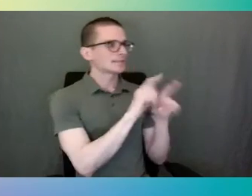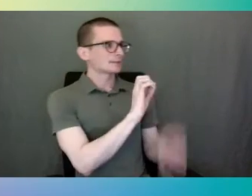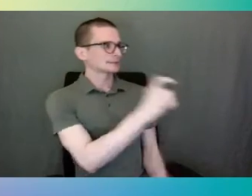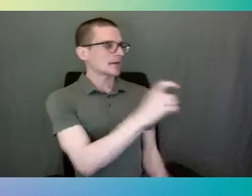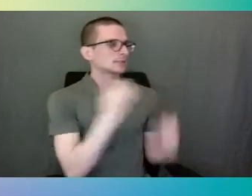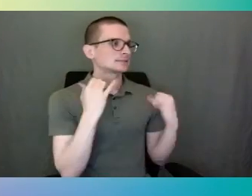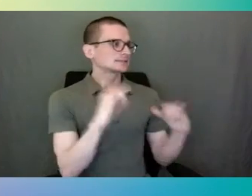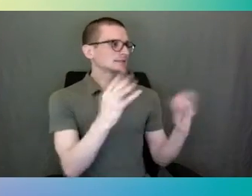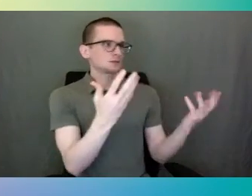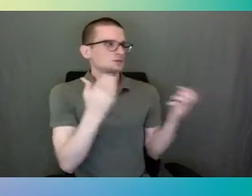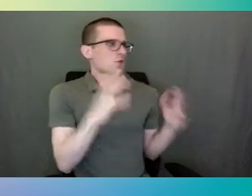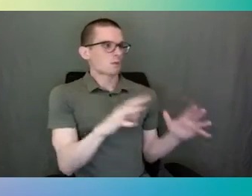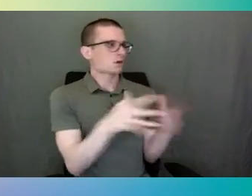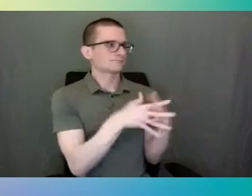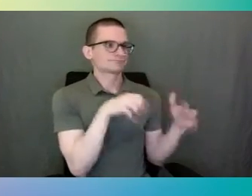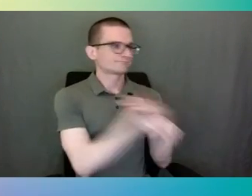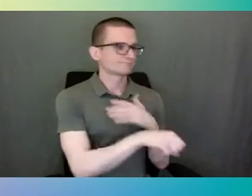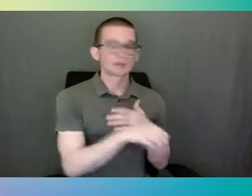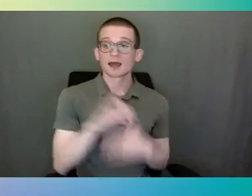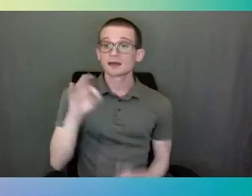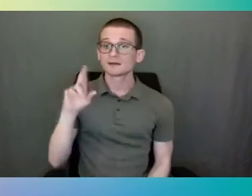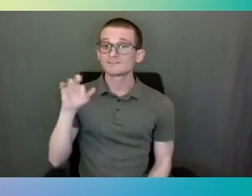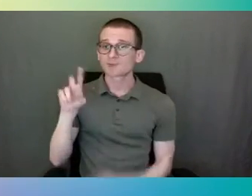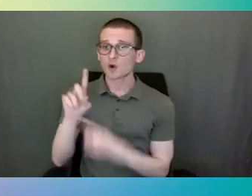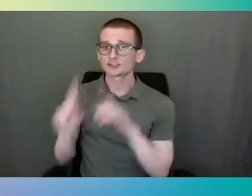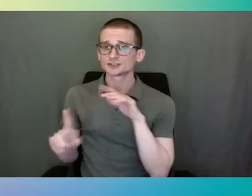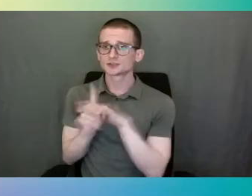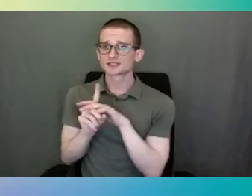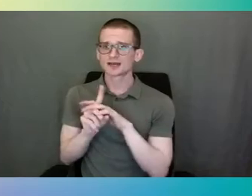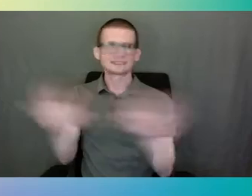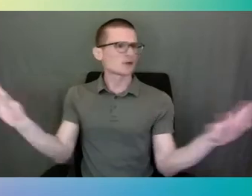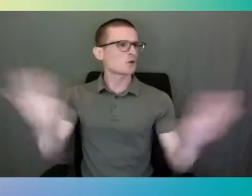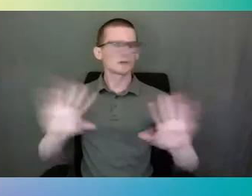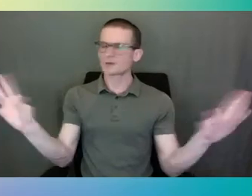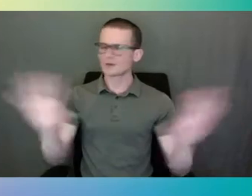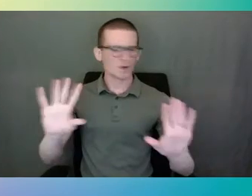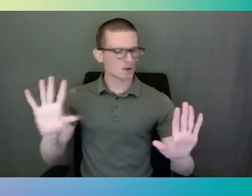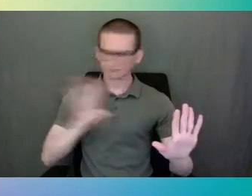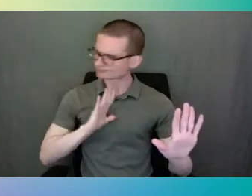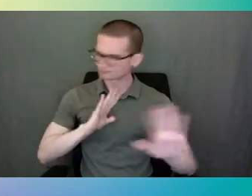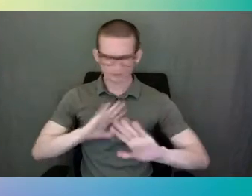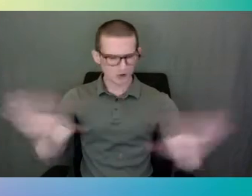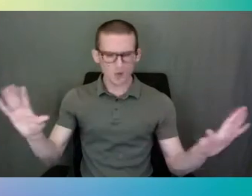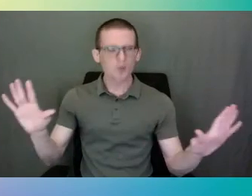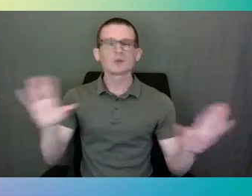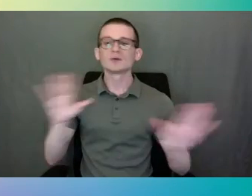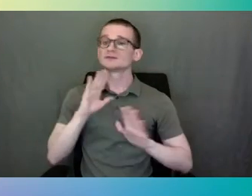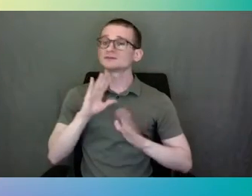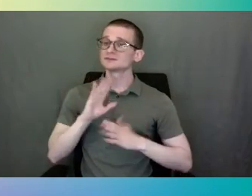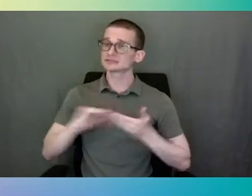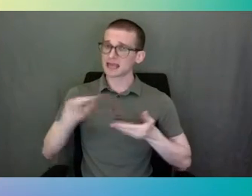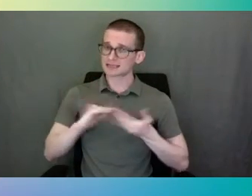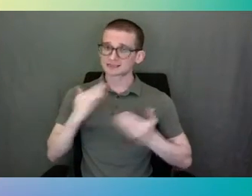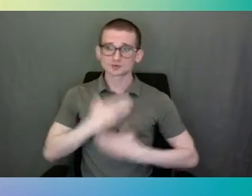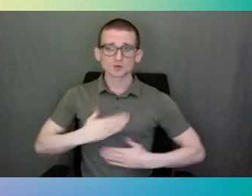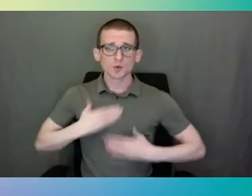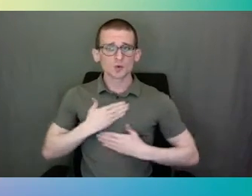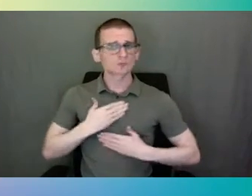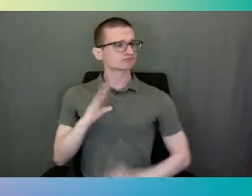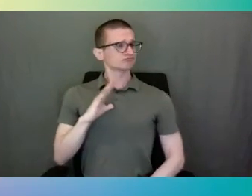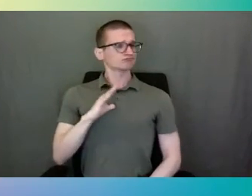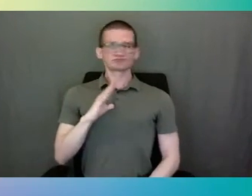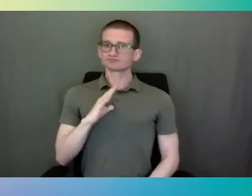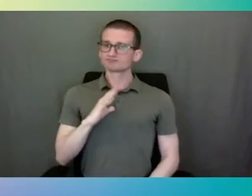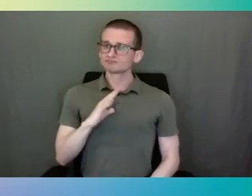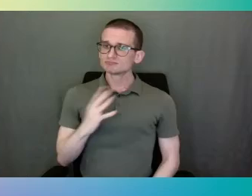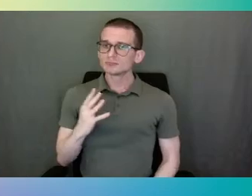he says, no, enjoying sex is okay. So you're going to have this slow, well, it's not